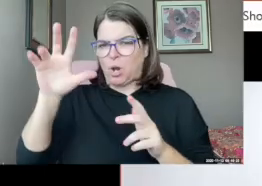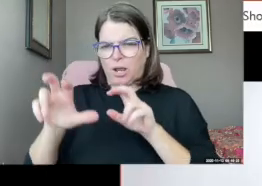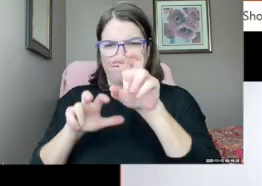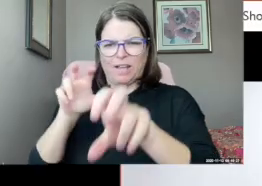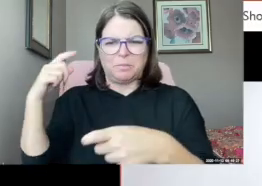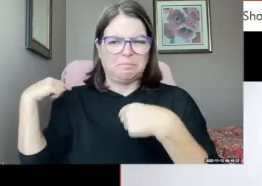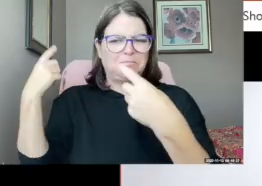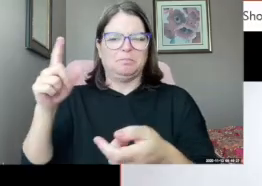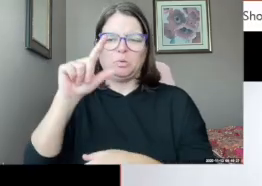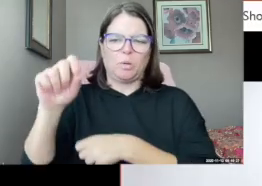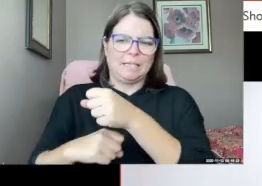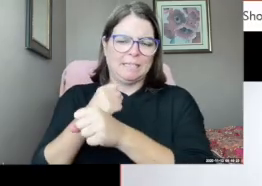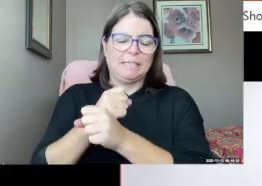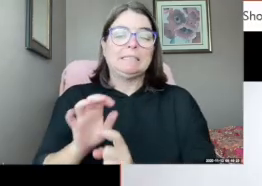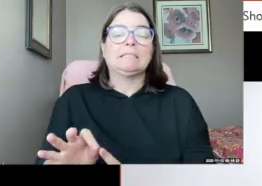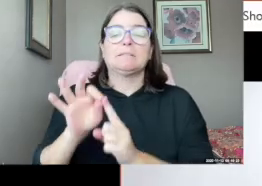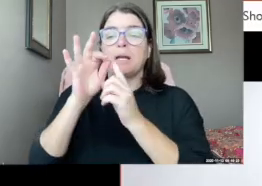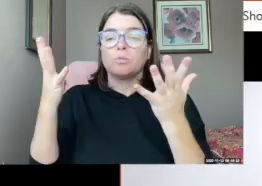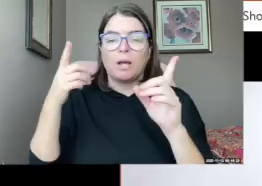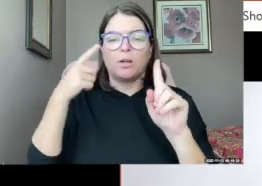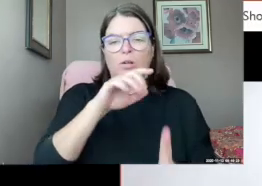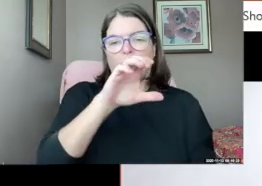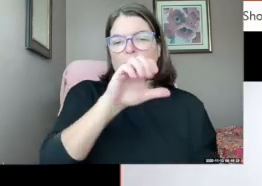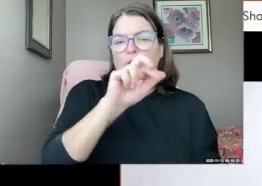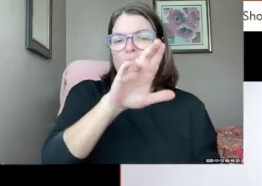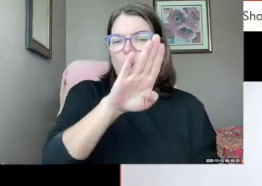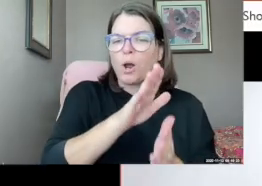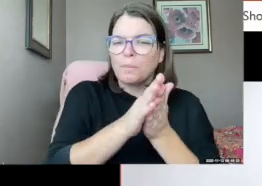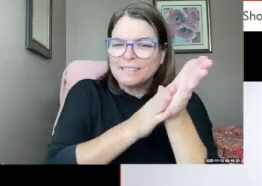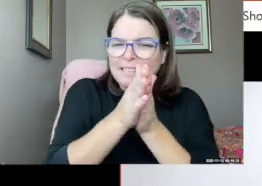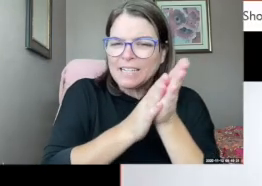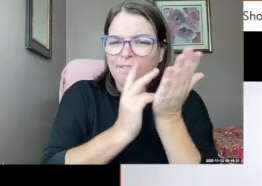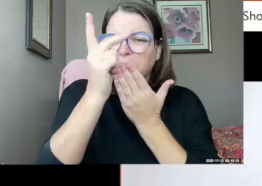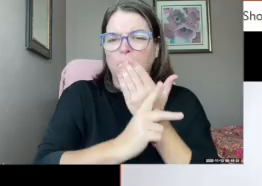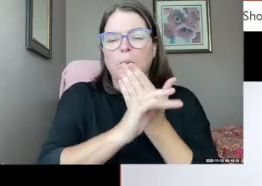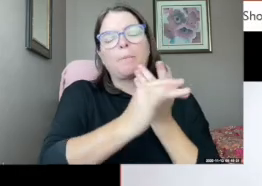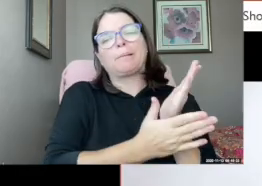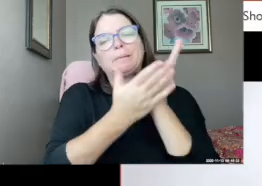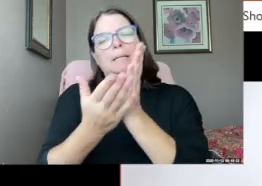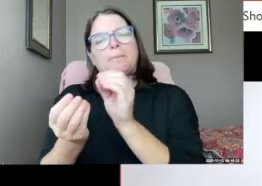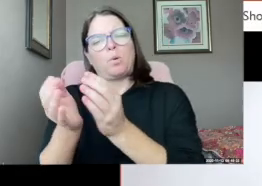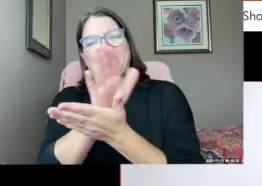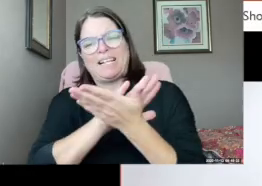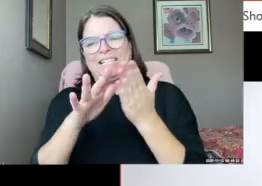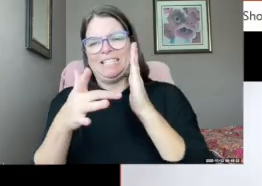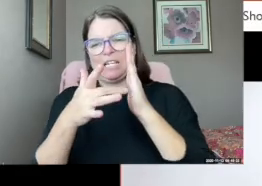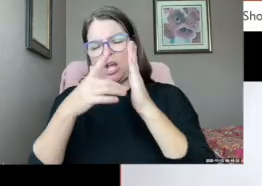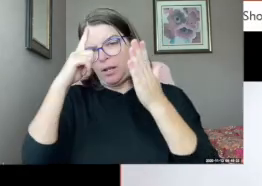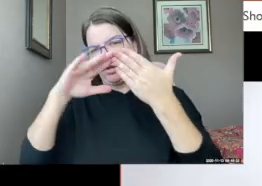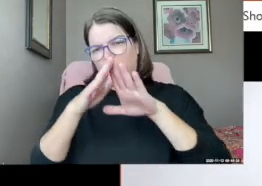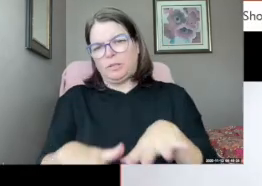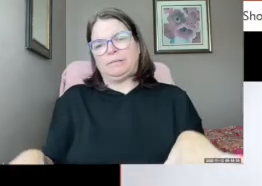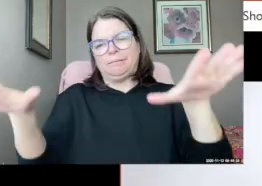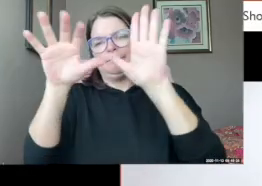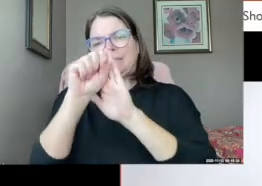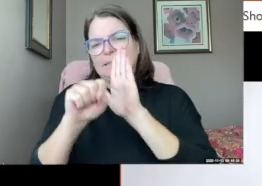20 years, especially through CARB's incentive programs, which have helped bring cleaner technology to communities across the